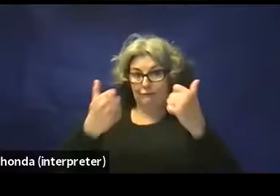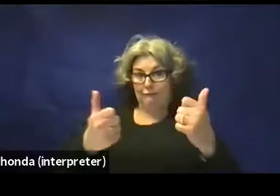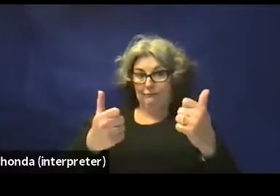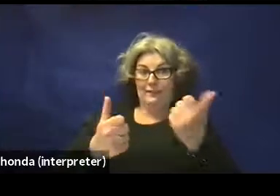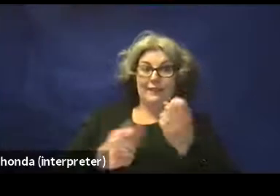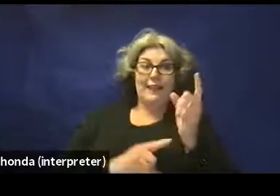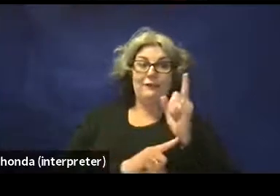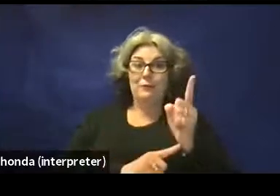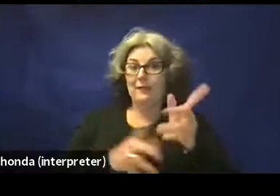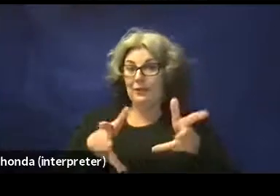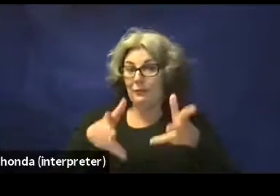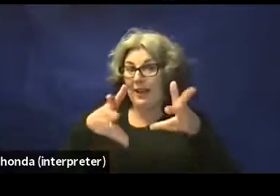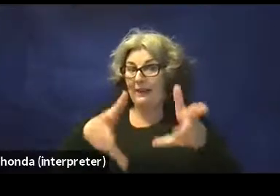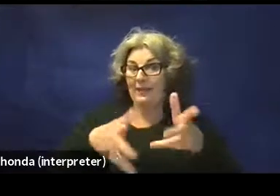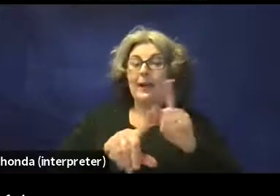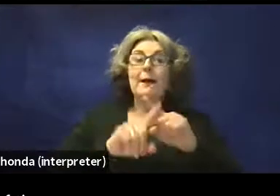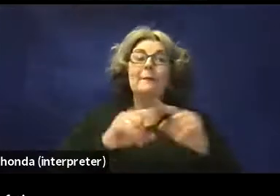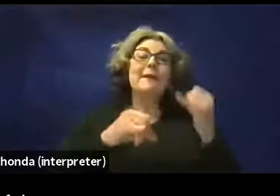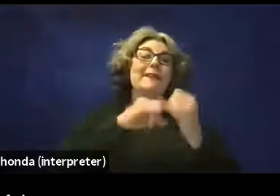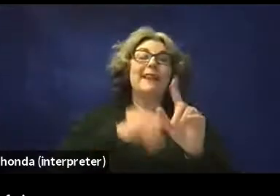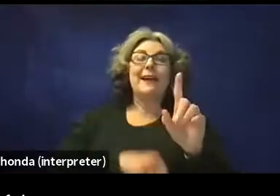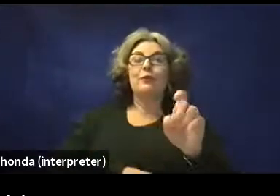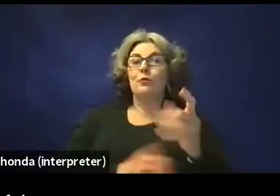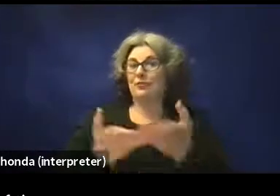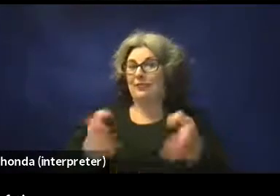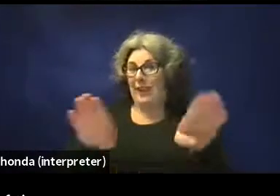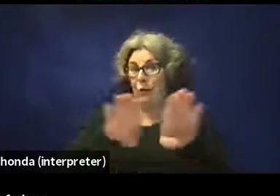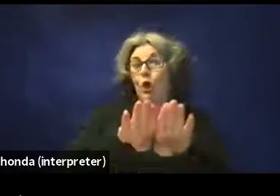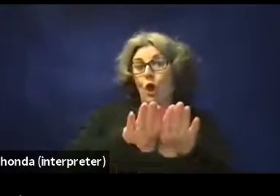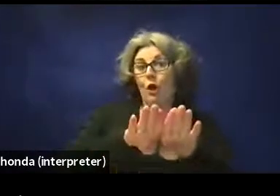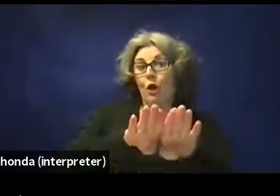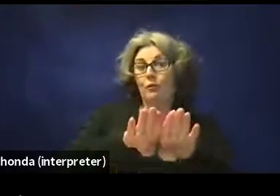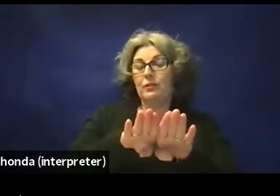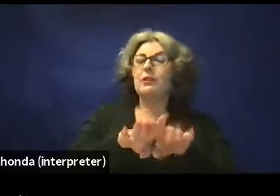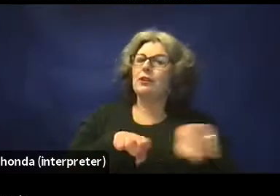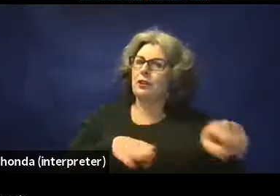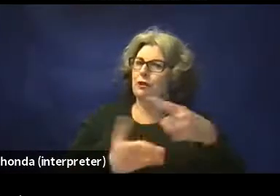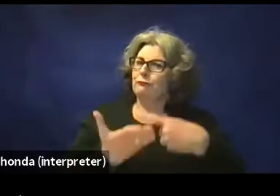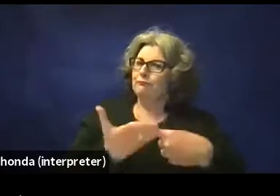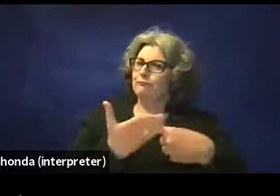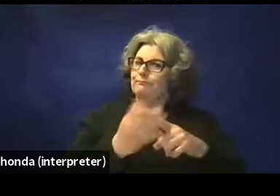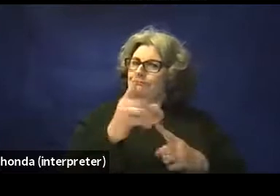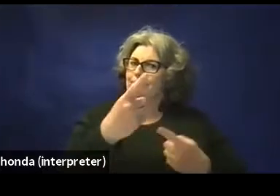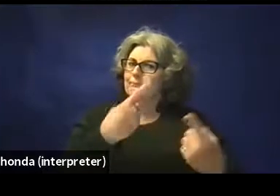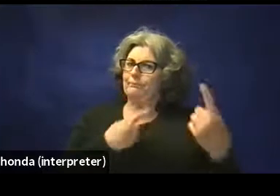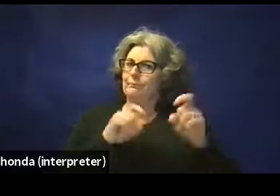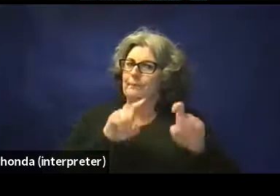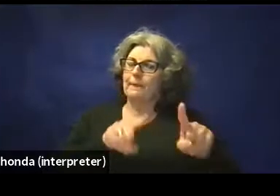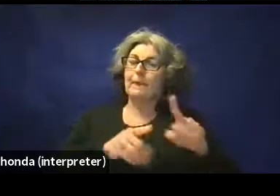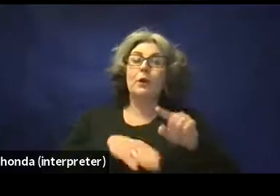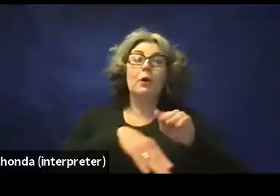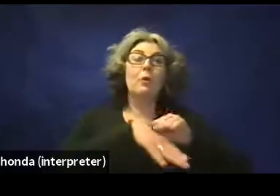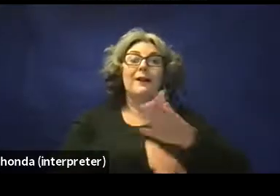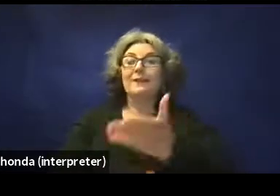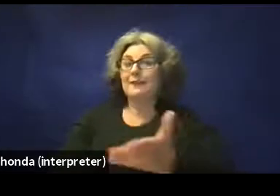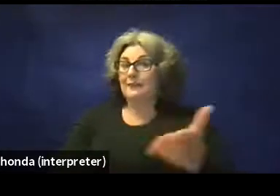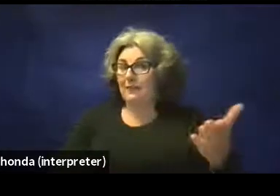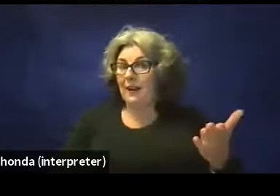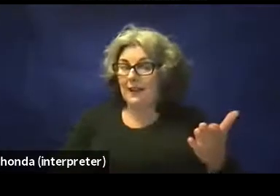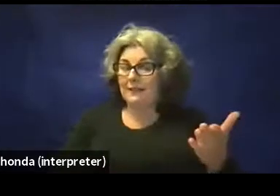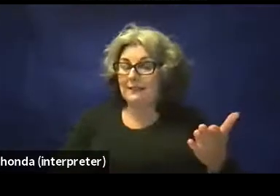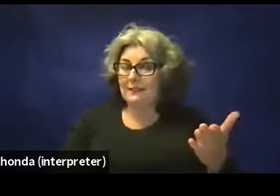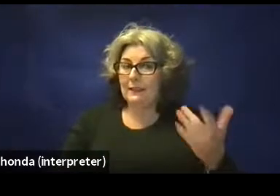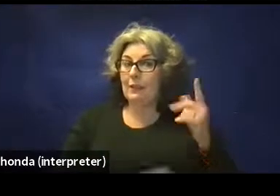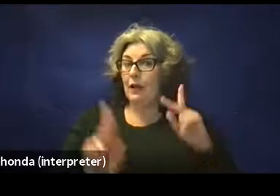few minutes that we have here. But the last question I'll close it on, which a few people raised in the Q&A, is what advice do all of you have